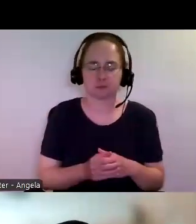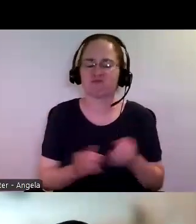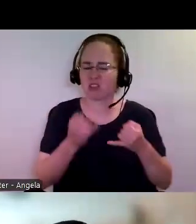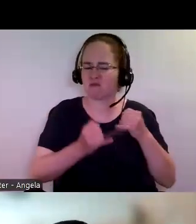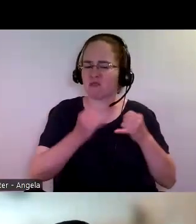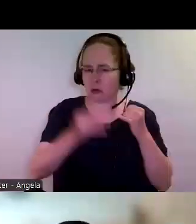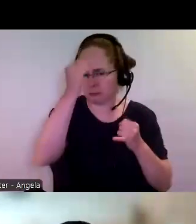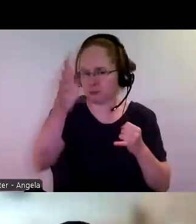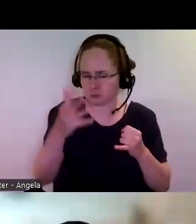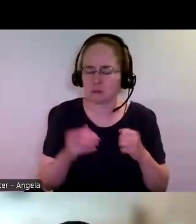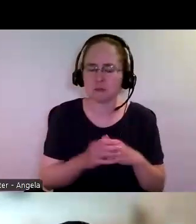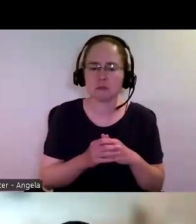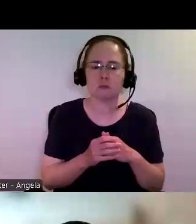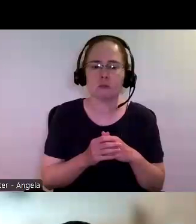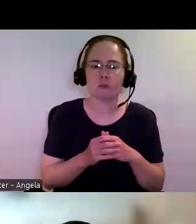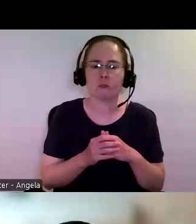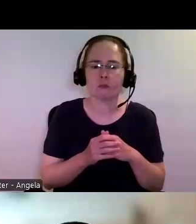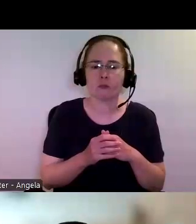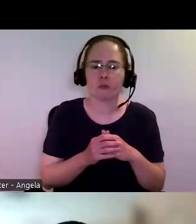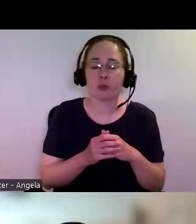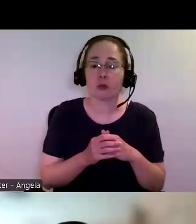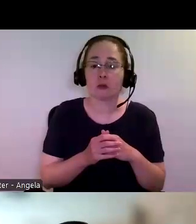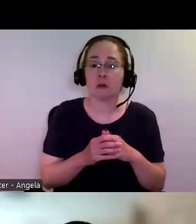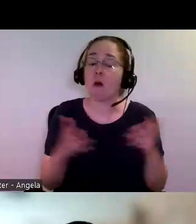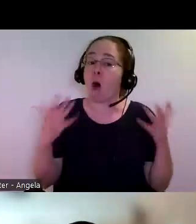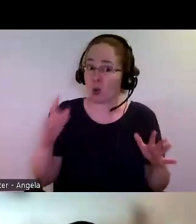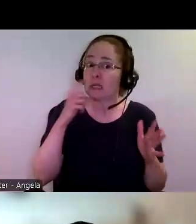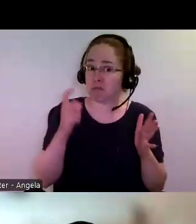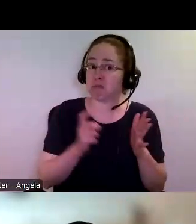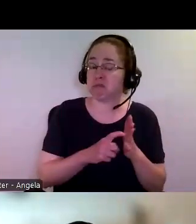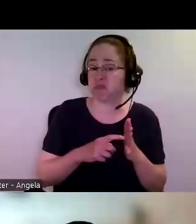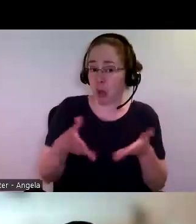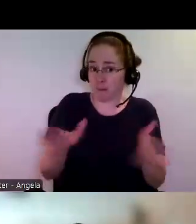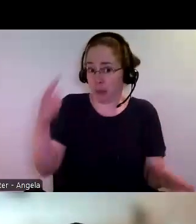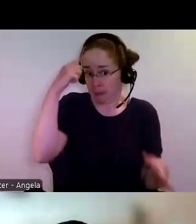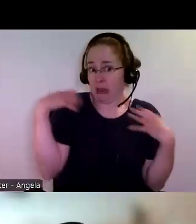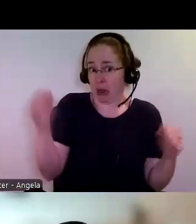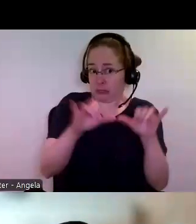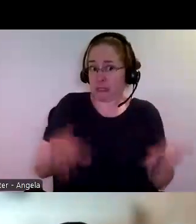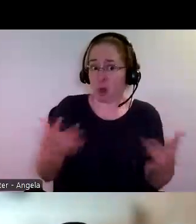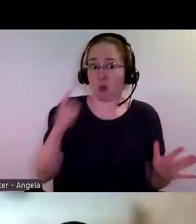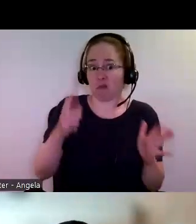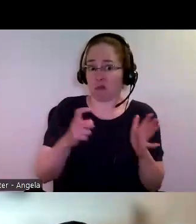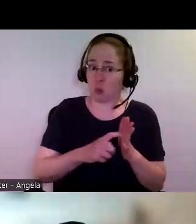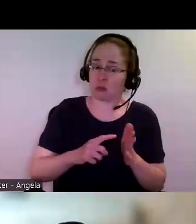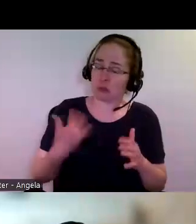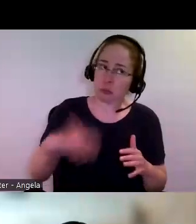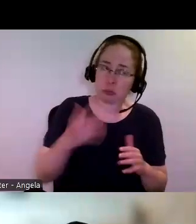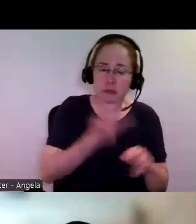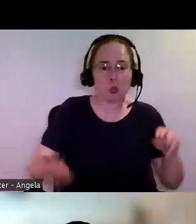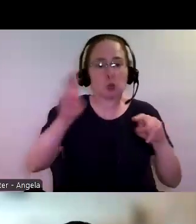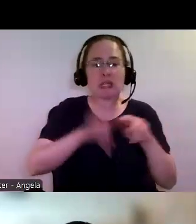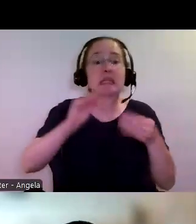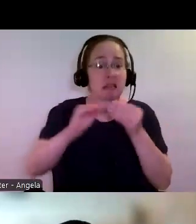of part of motivation here is that we're already seeing in the public mental health system a significant increase in the number of